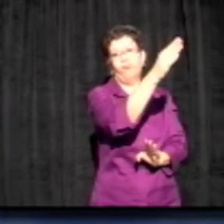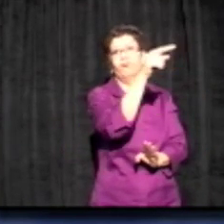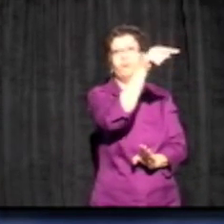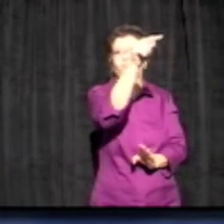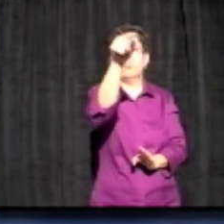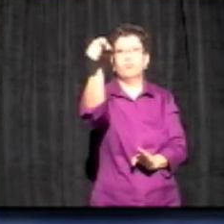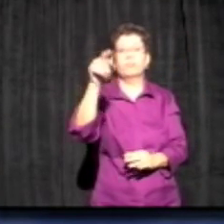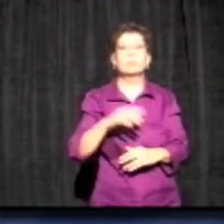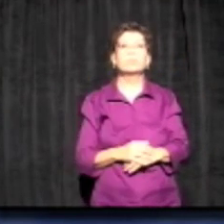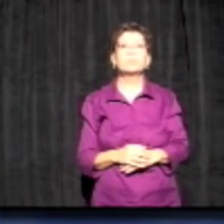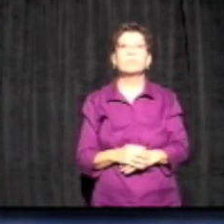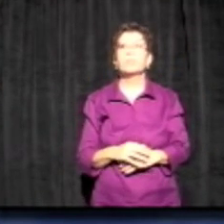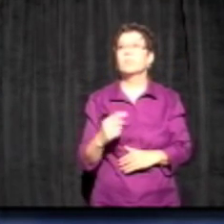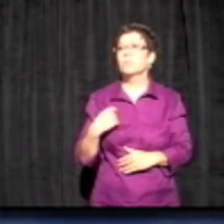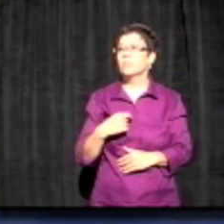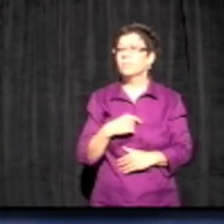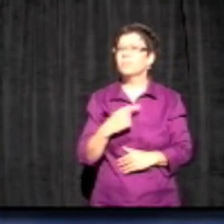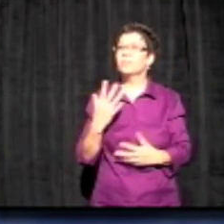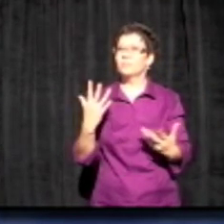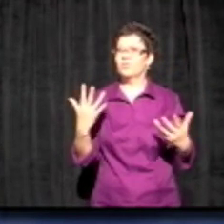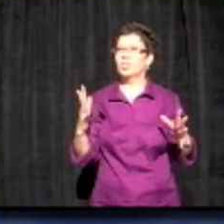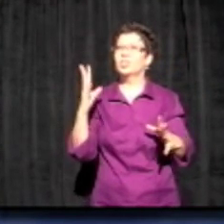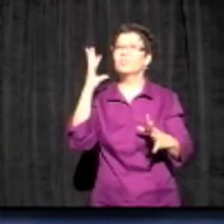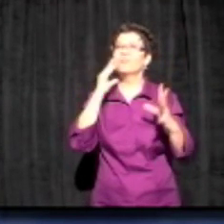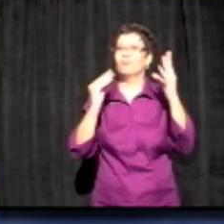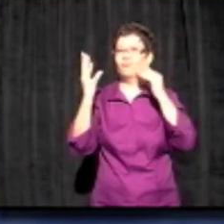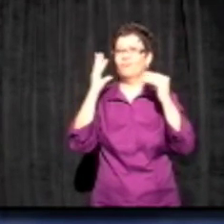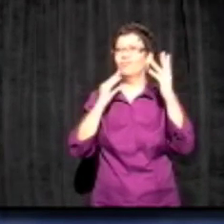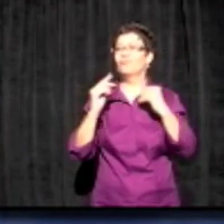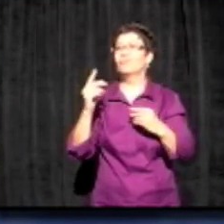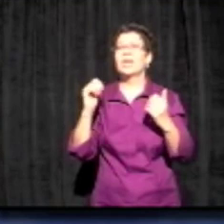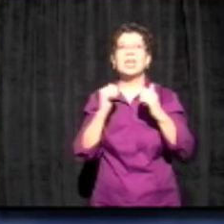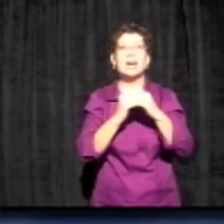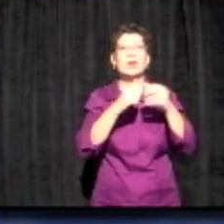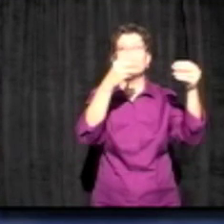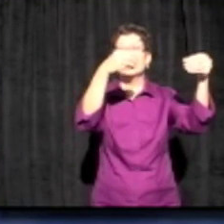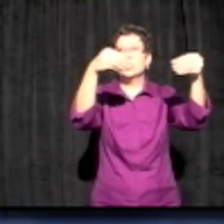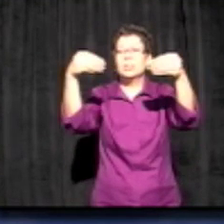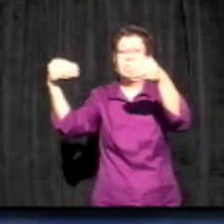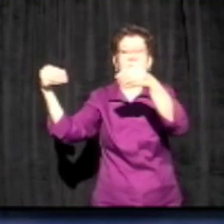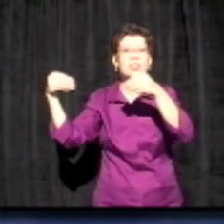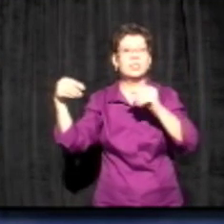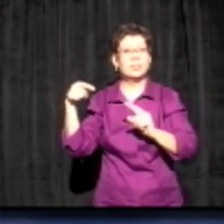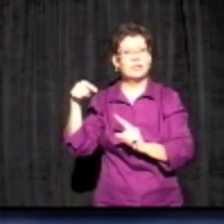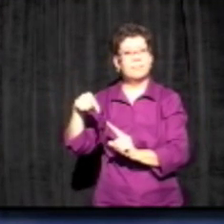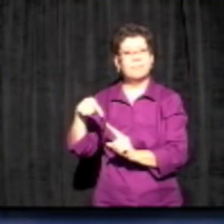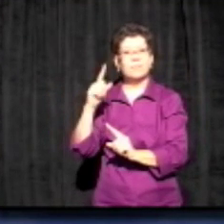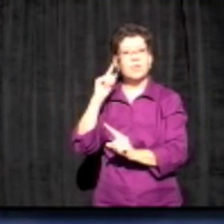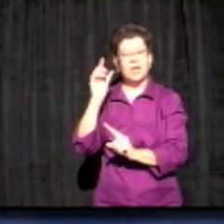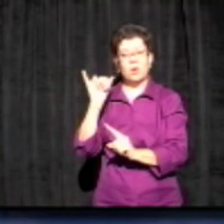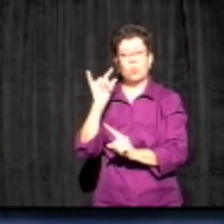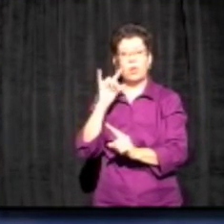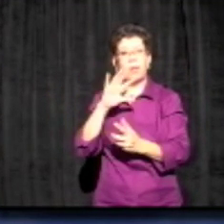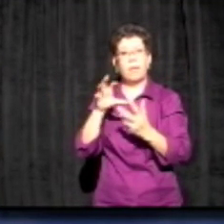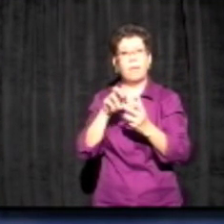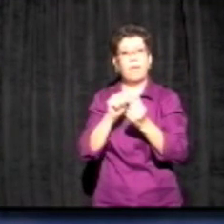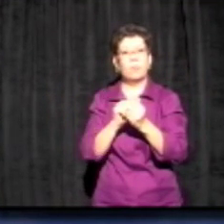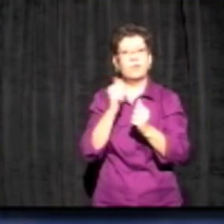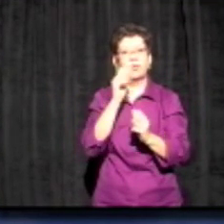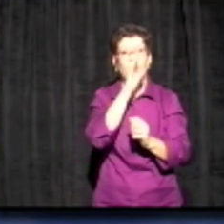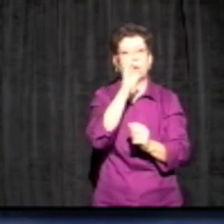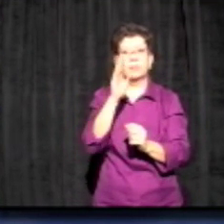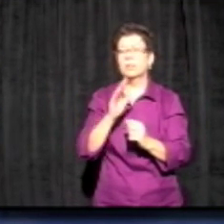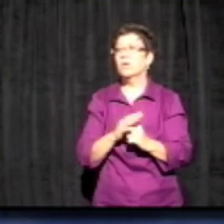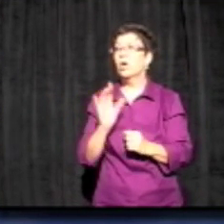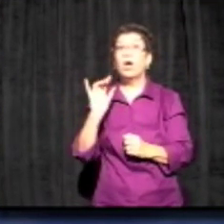Presence marketing and experience marketing will dominate our mix. Having the MV-1 on display at rehab